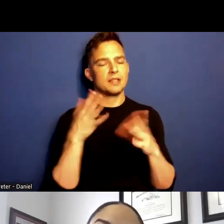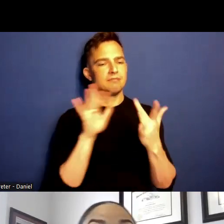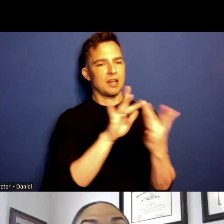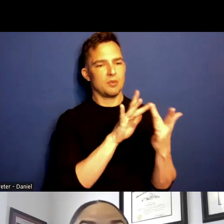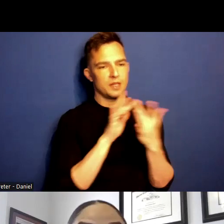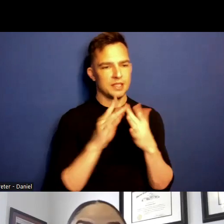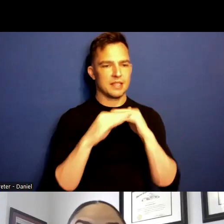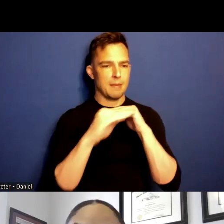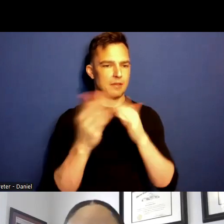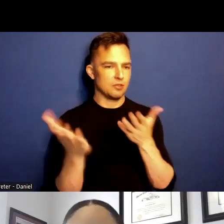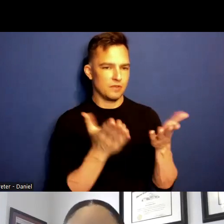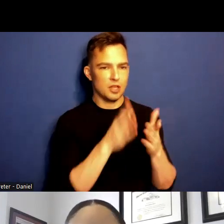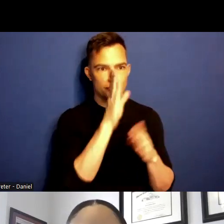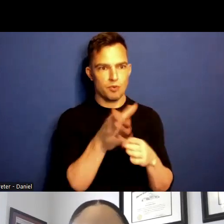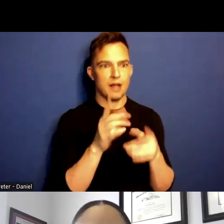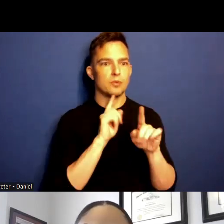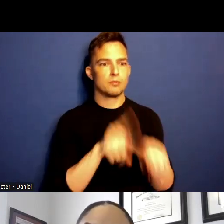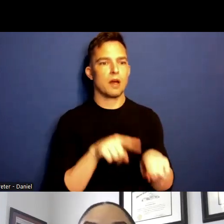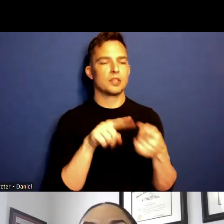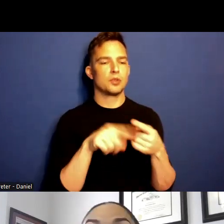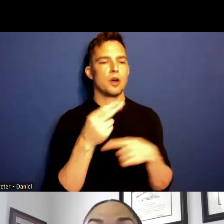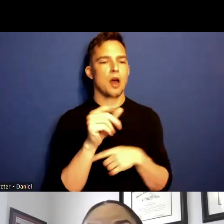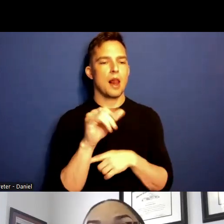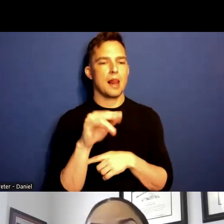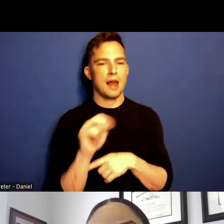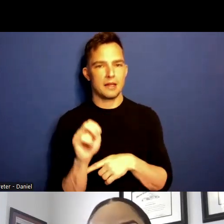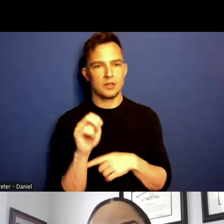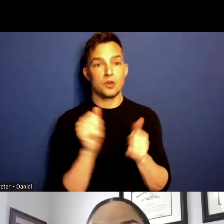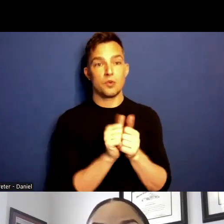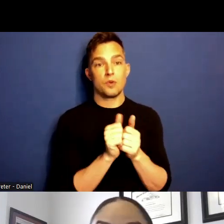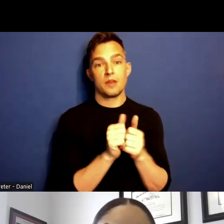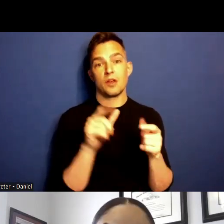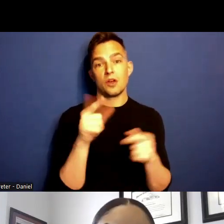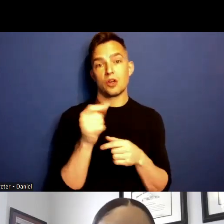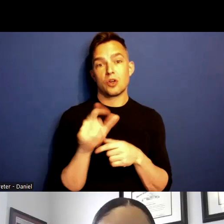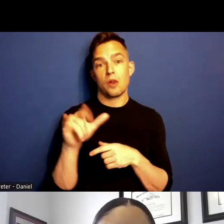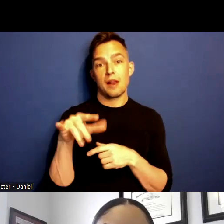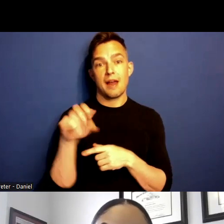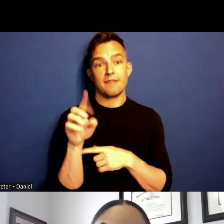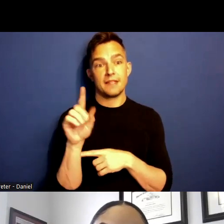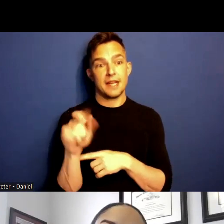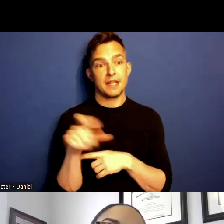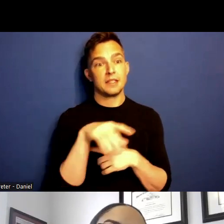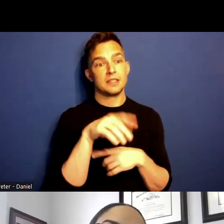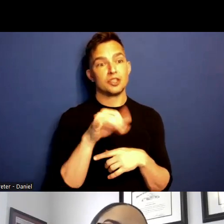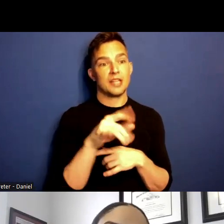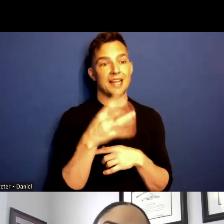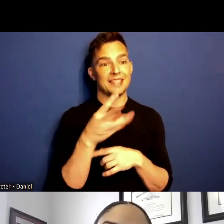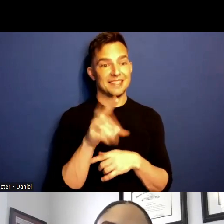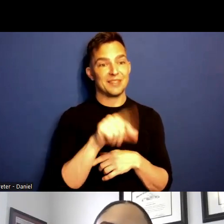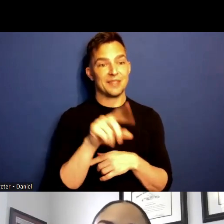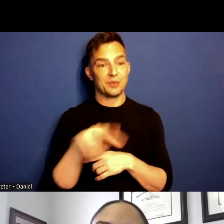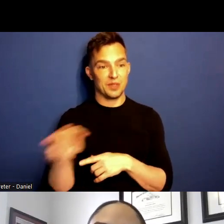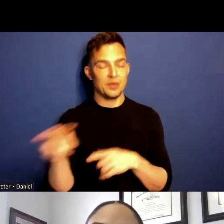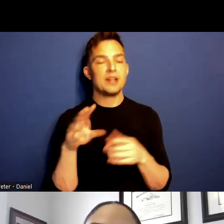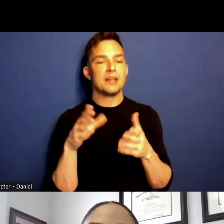services directly responding to the hotline. With a go-live date of July 16, 2022, planning